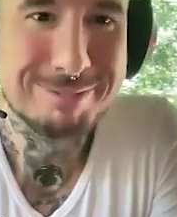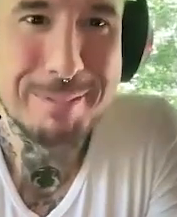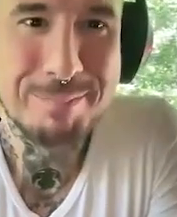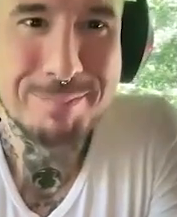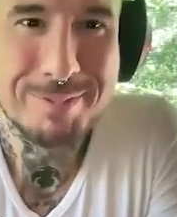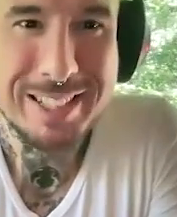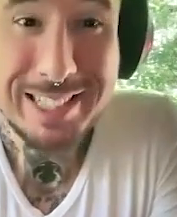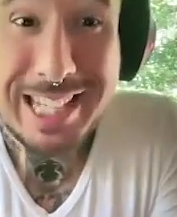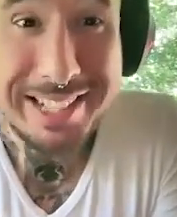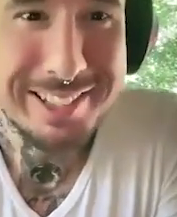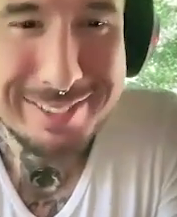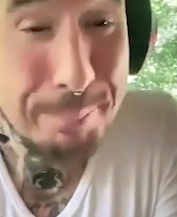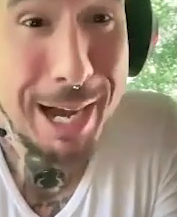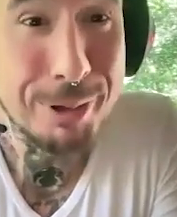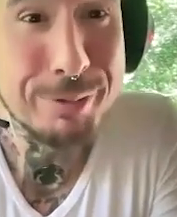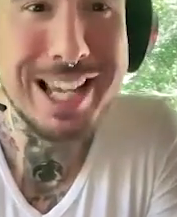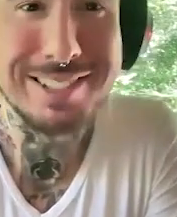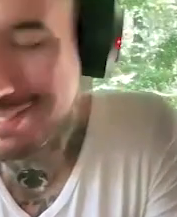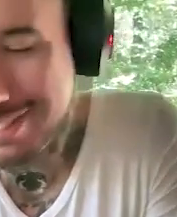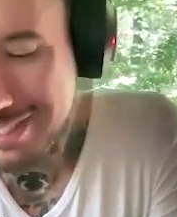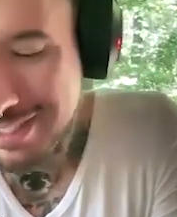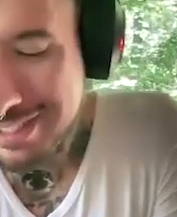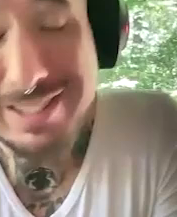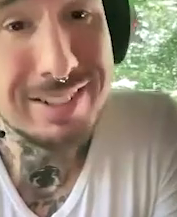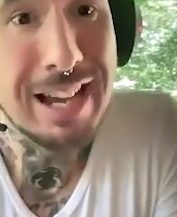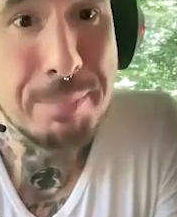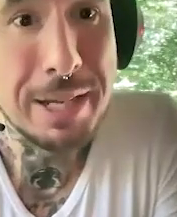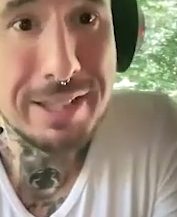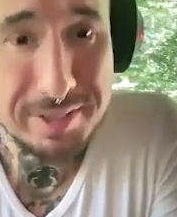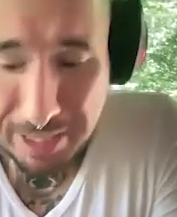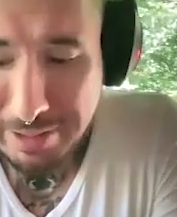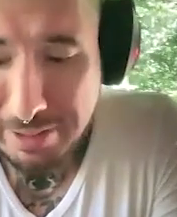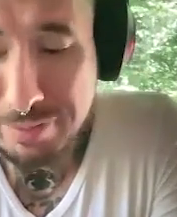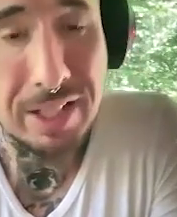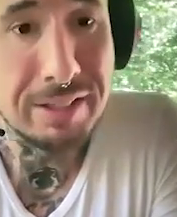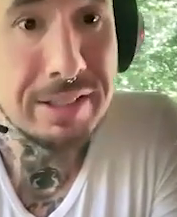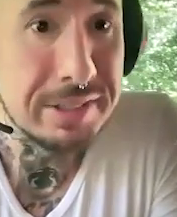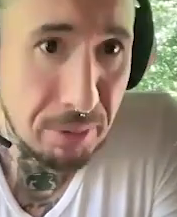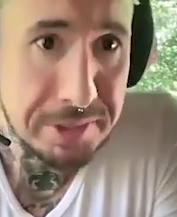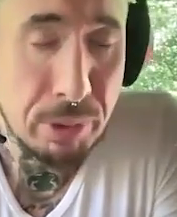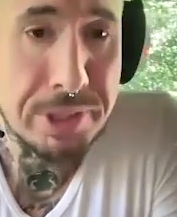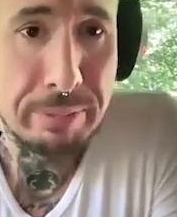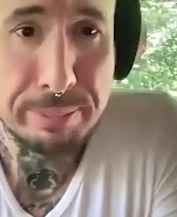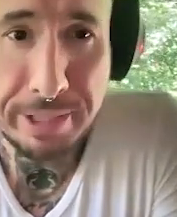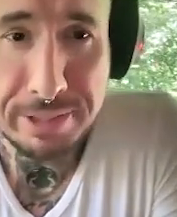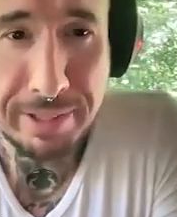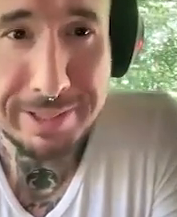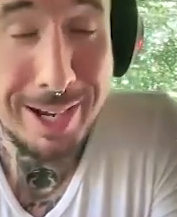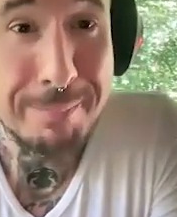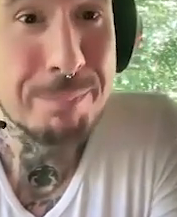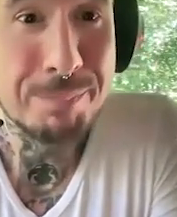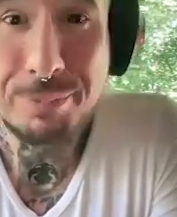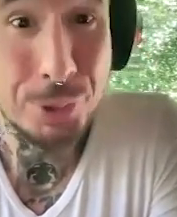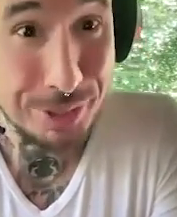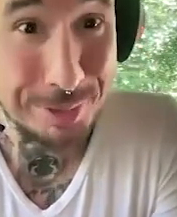Until, right? Yet, the power of yet, until I made the mistake of telling the adults in which I was placed with